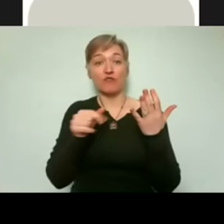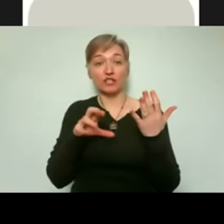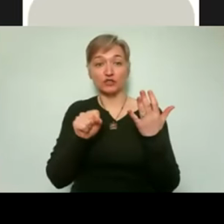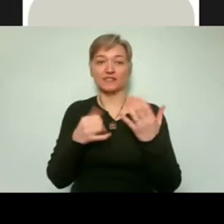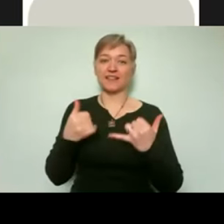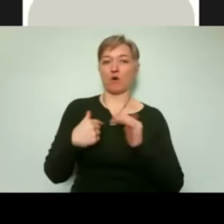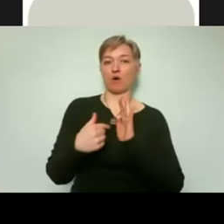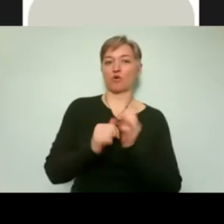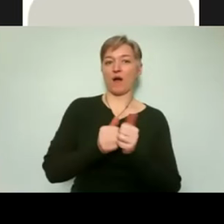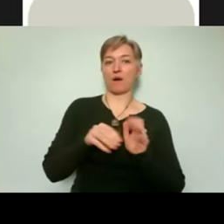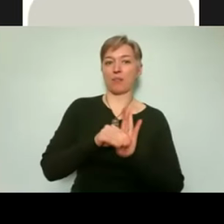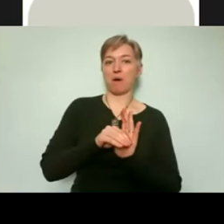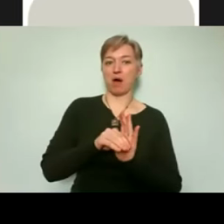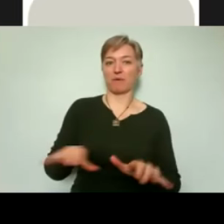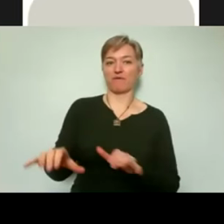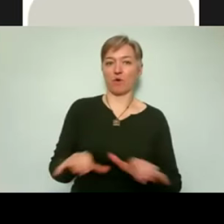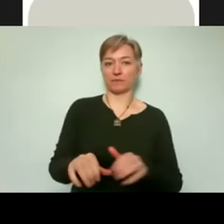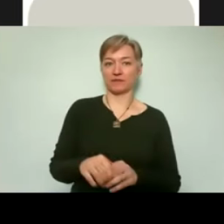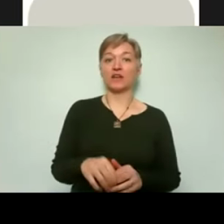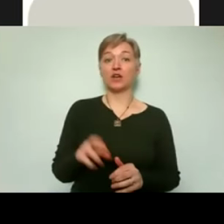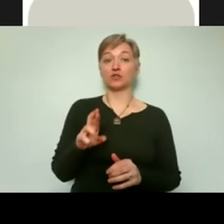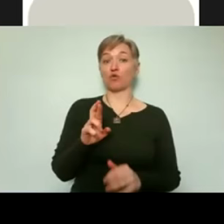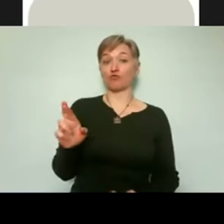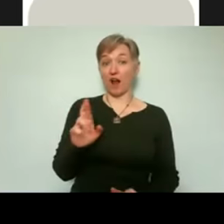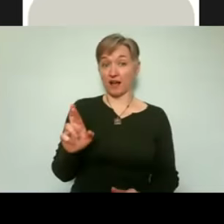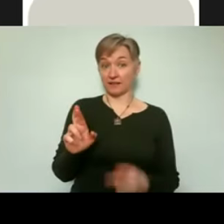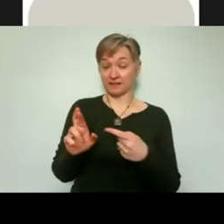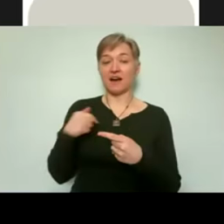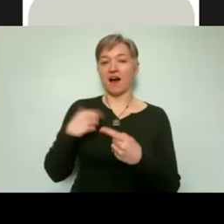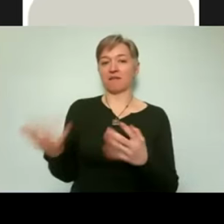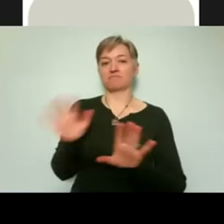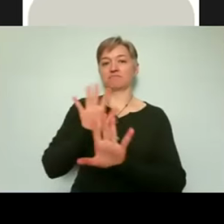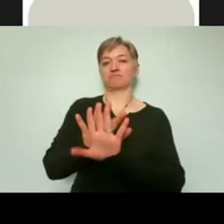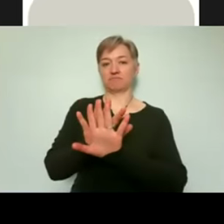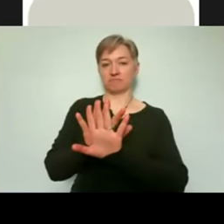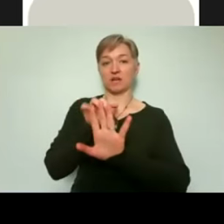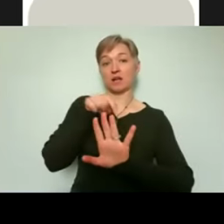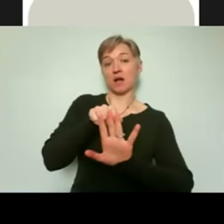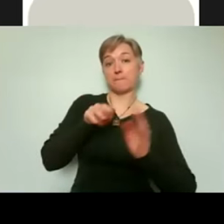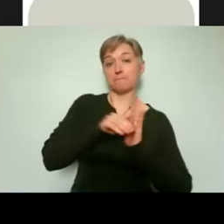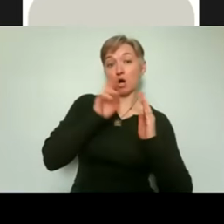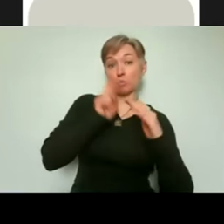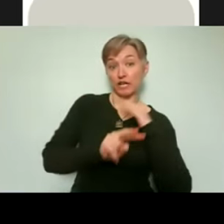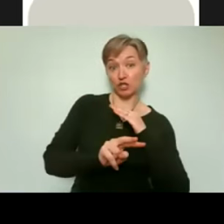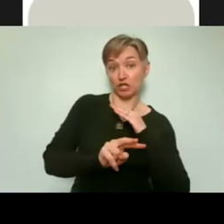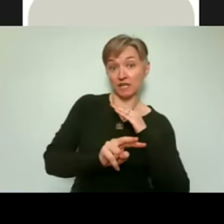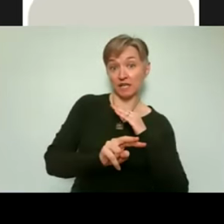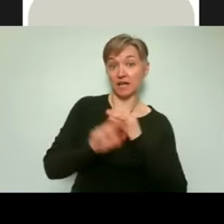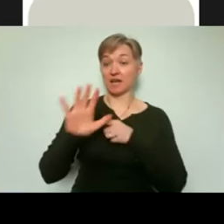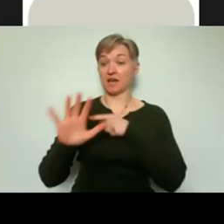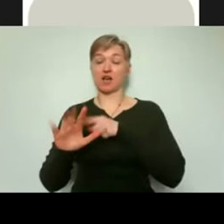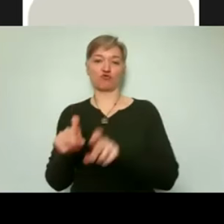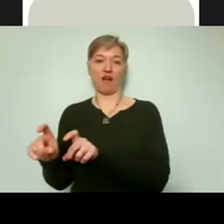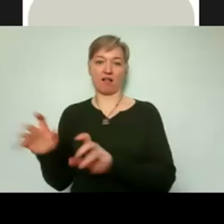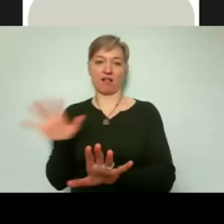model performed. So if you look over at the trials on the right, I'm going to overlay the prediction of the model on held out trials. So it's not